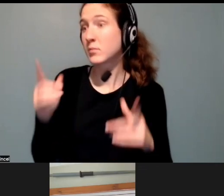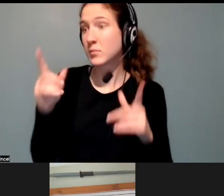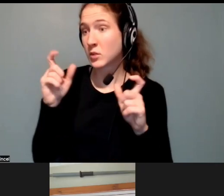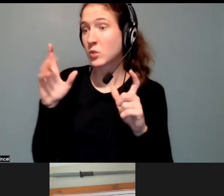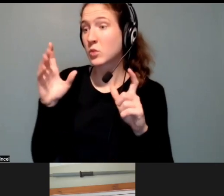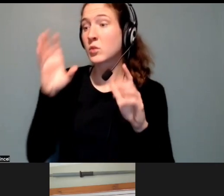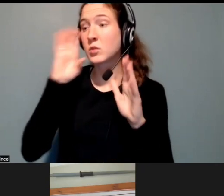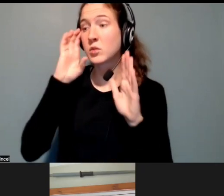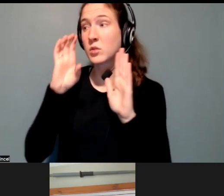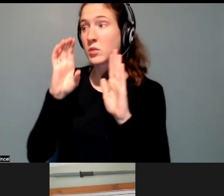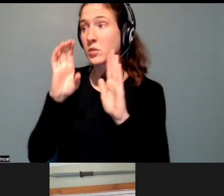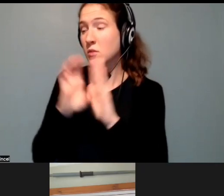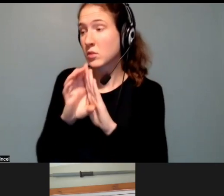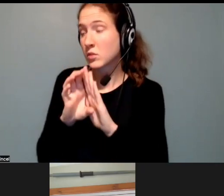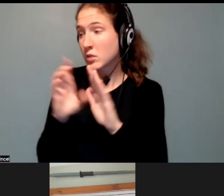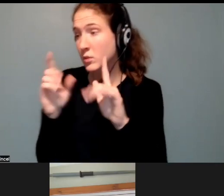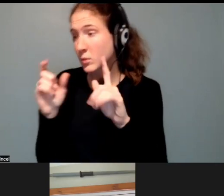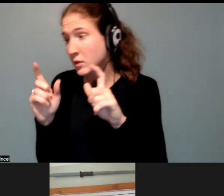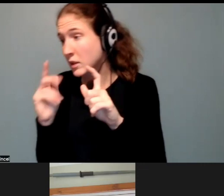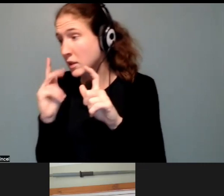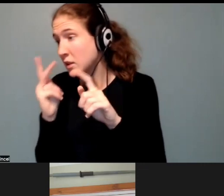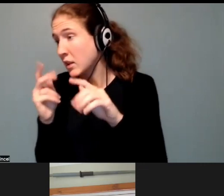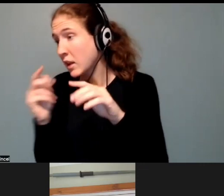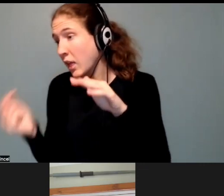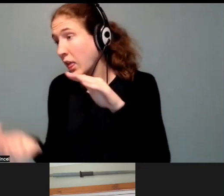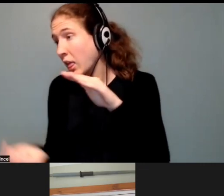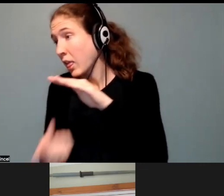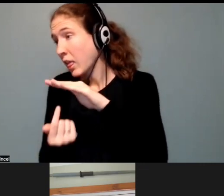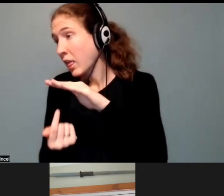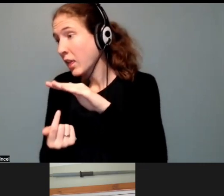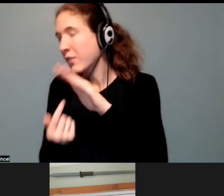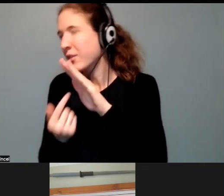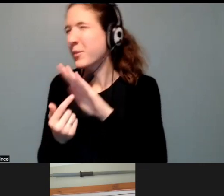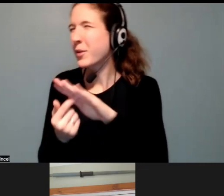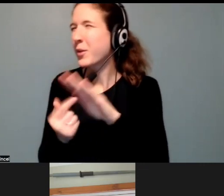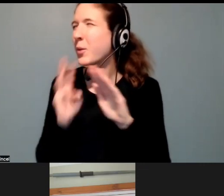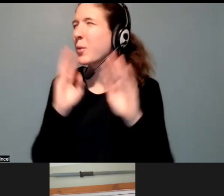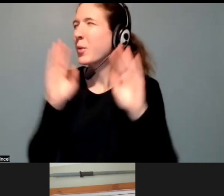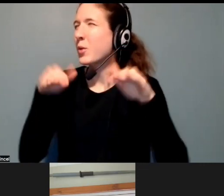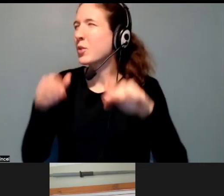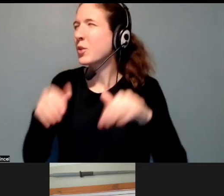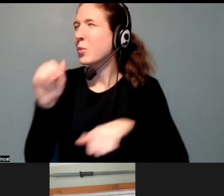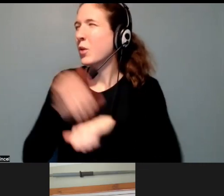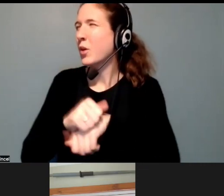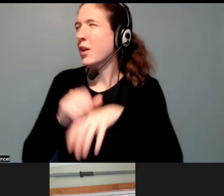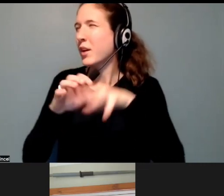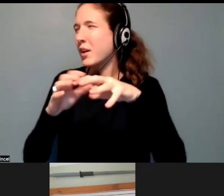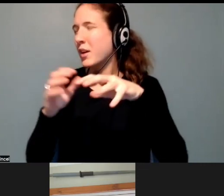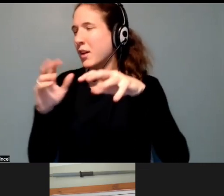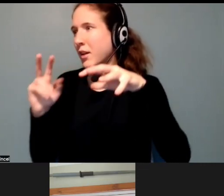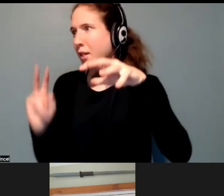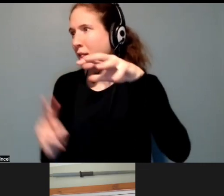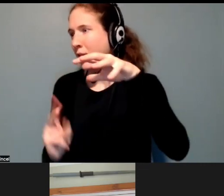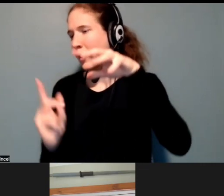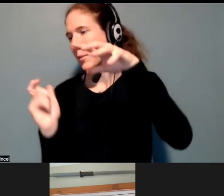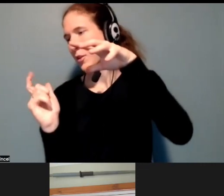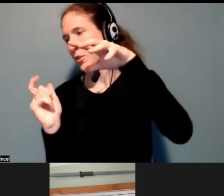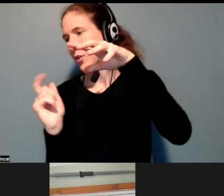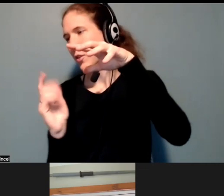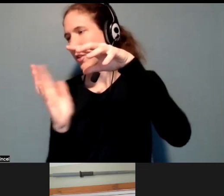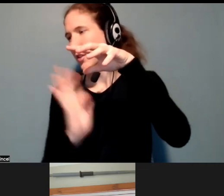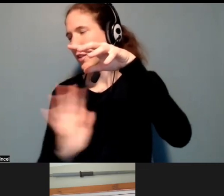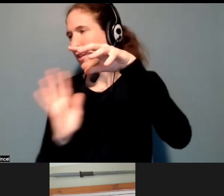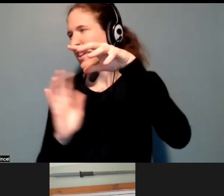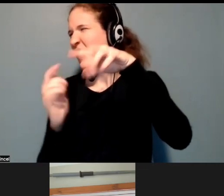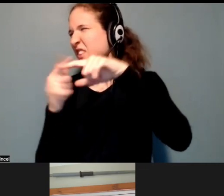underneath something, like to take the underside of a rock on the ocean to get all the barnacles and the creatures that are there, and then they paint